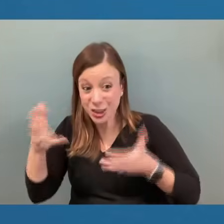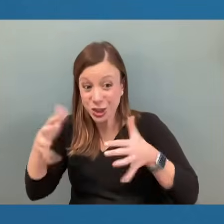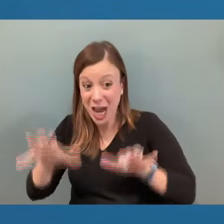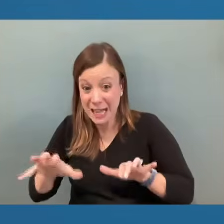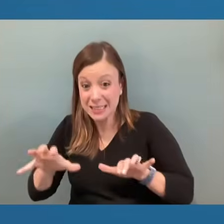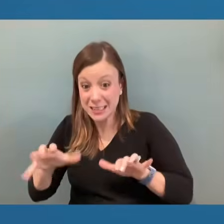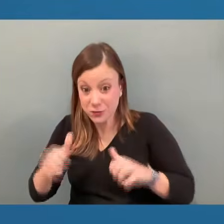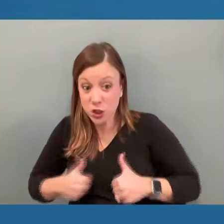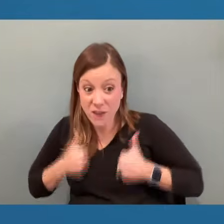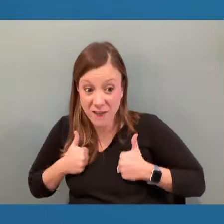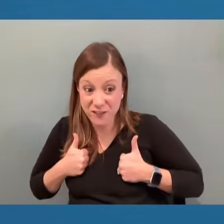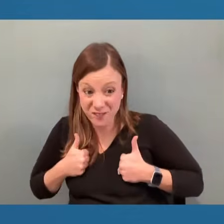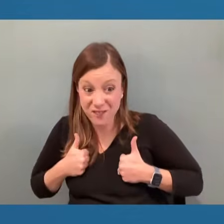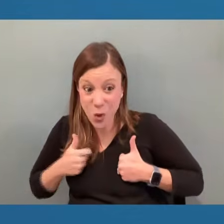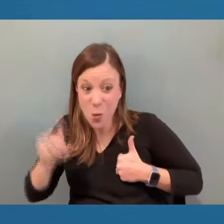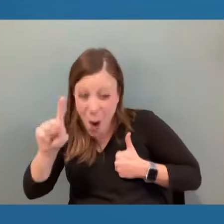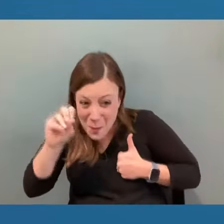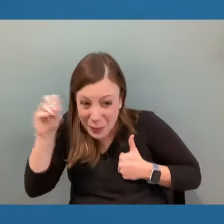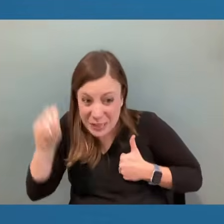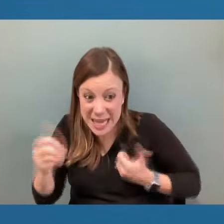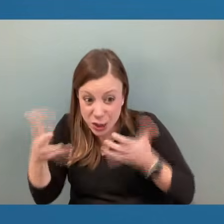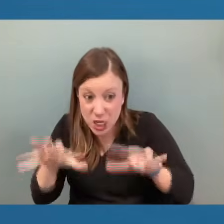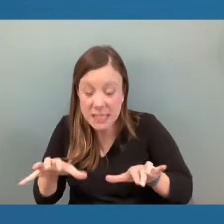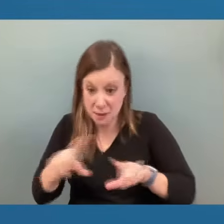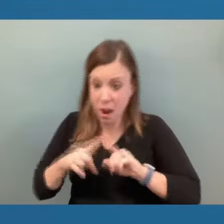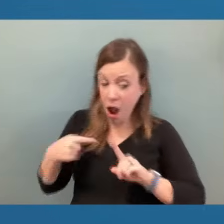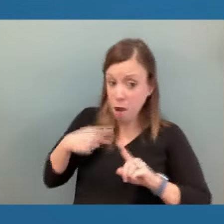Clearly, I survived, right?